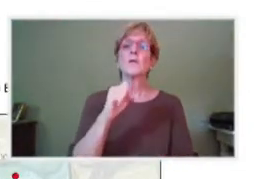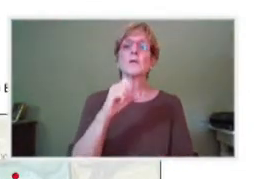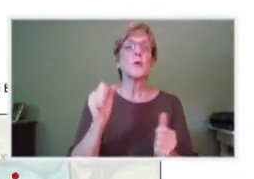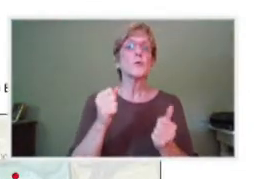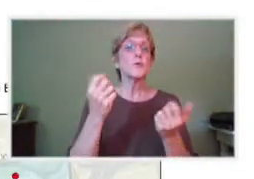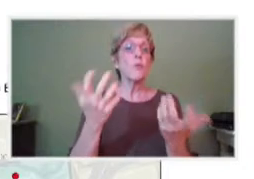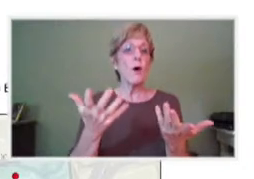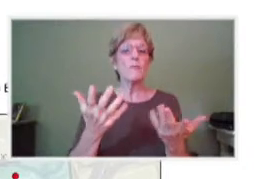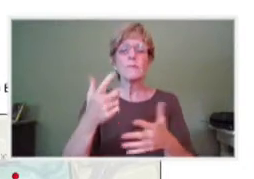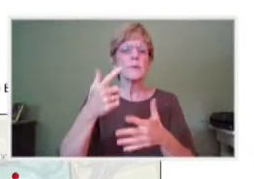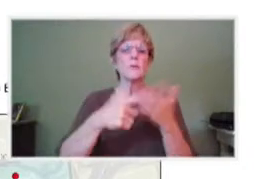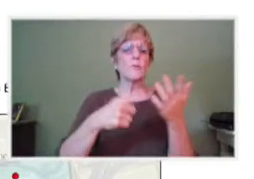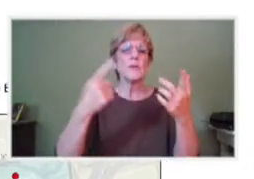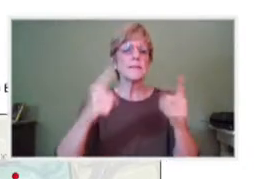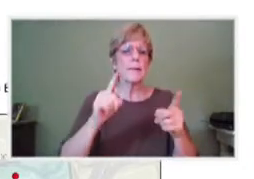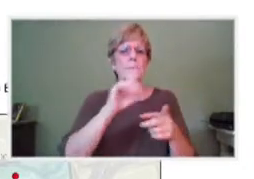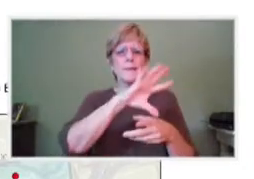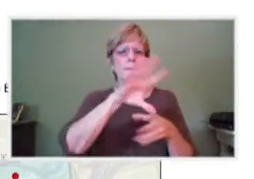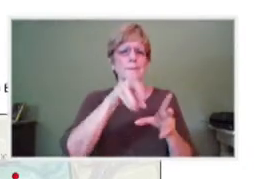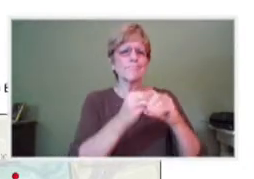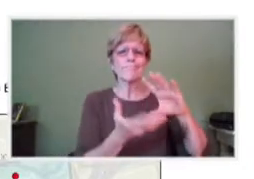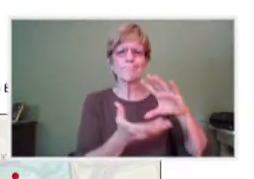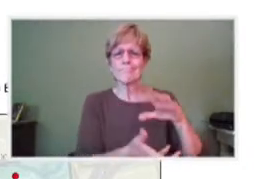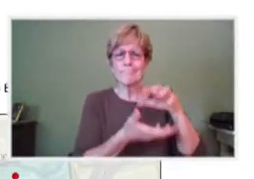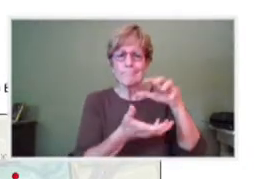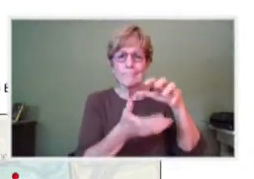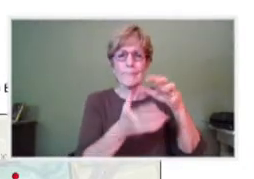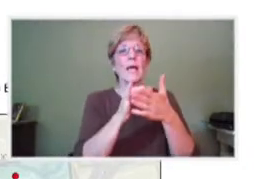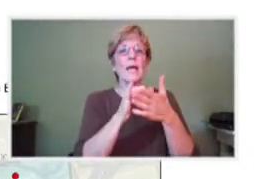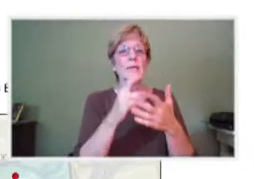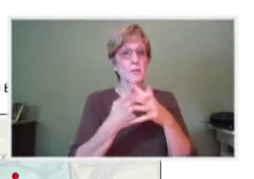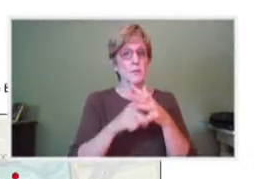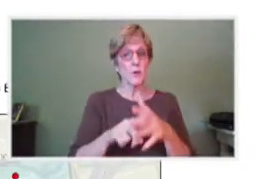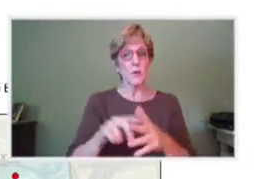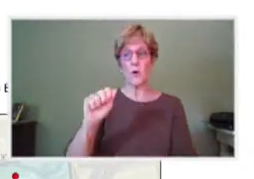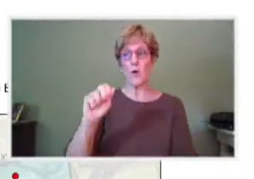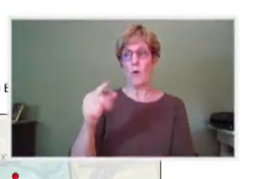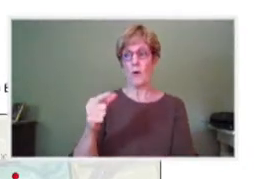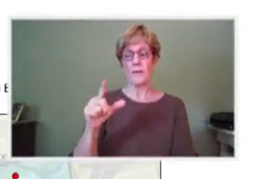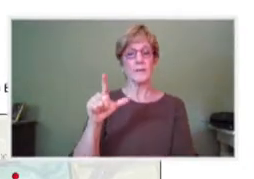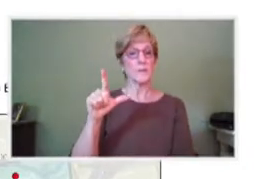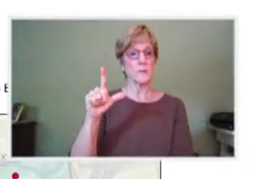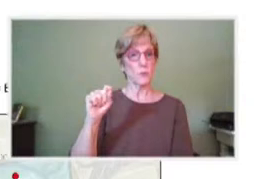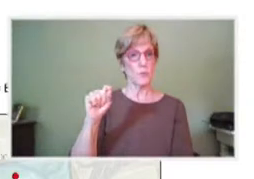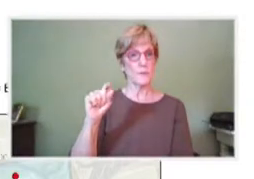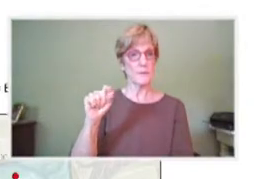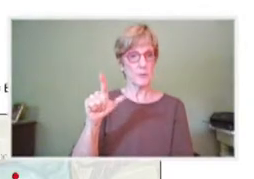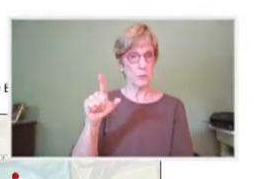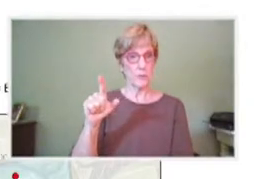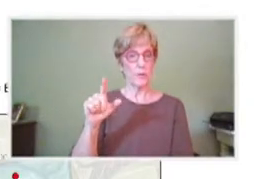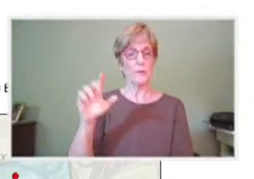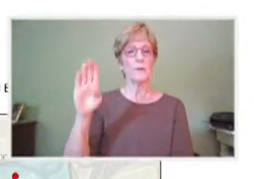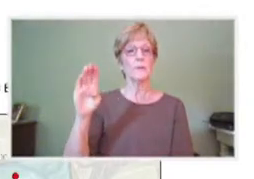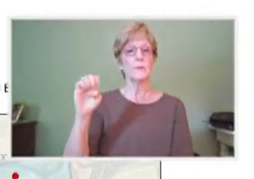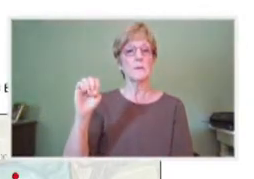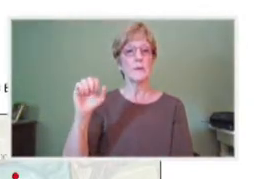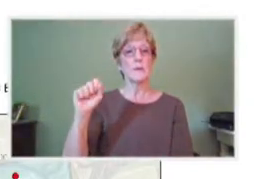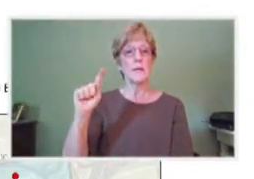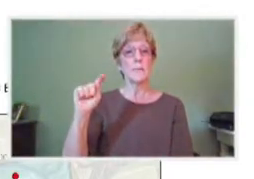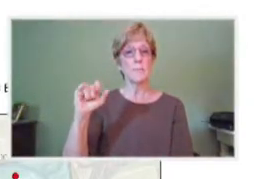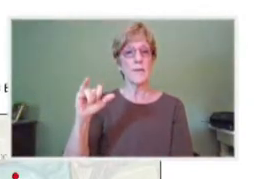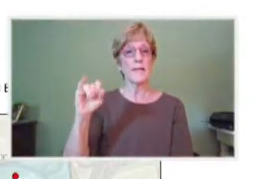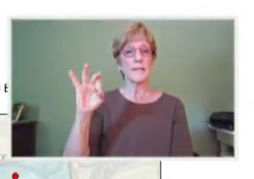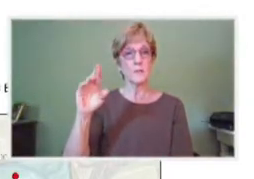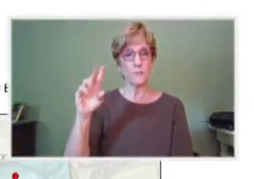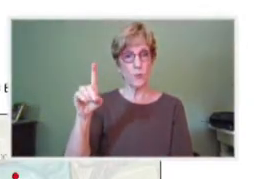context, this program has been launched as of August of 2021 in the Biddy's Ford Road corridor. As you can see